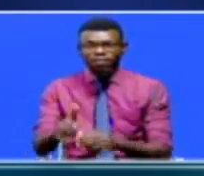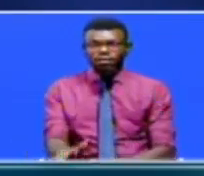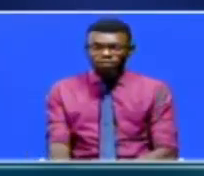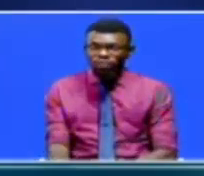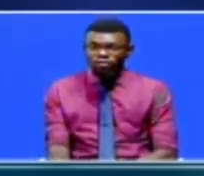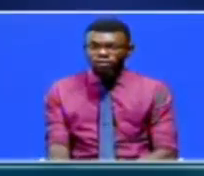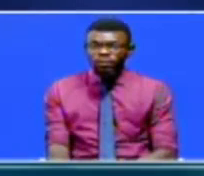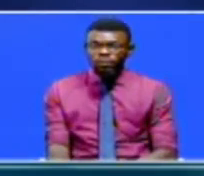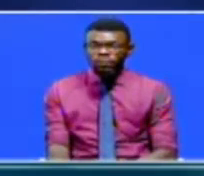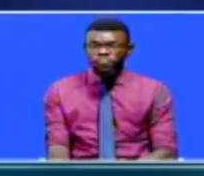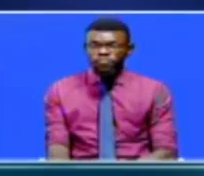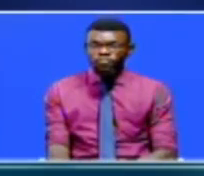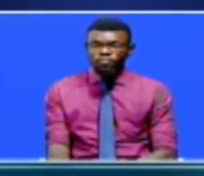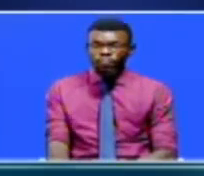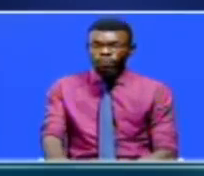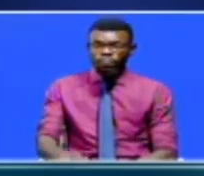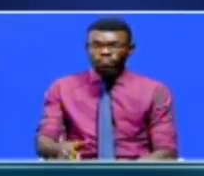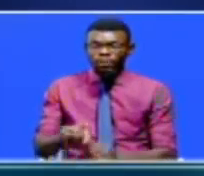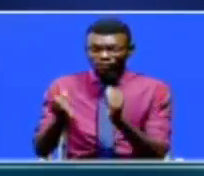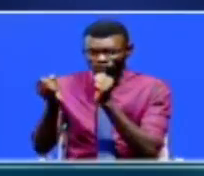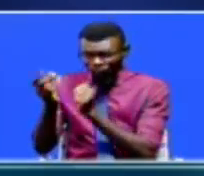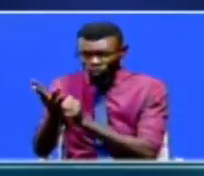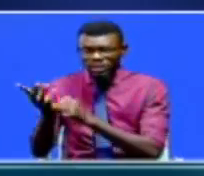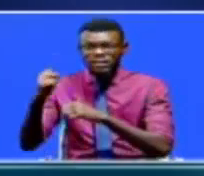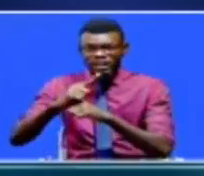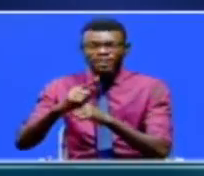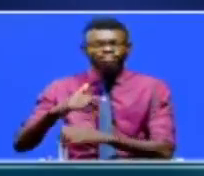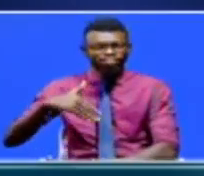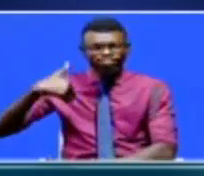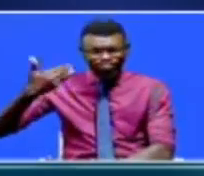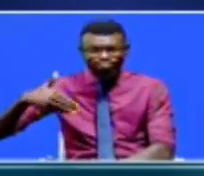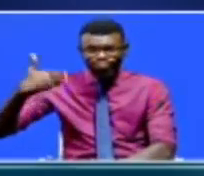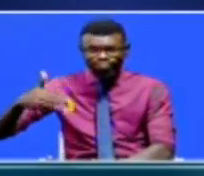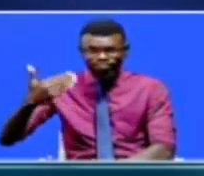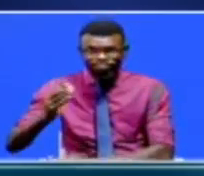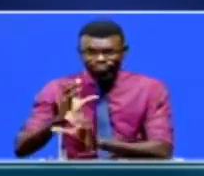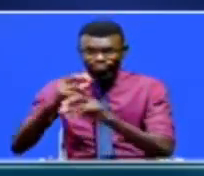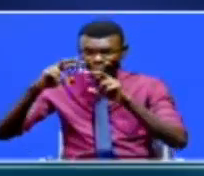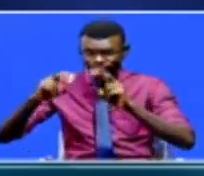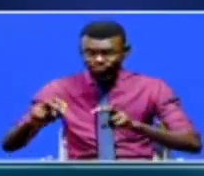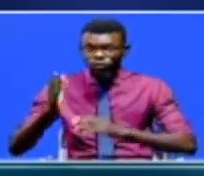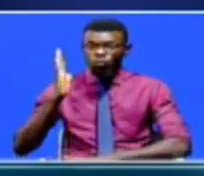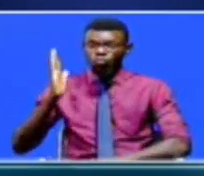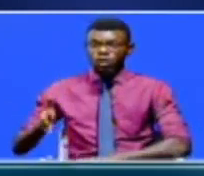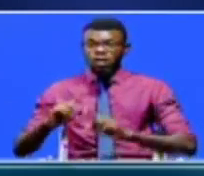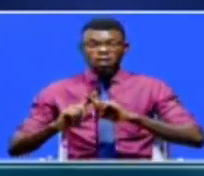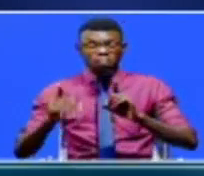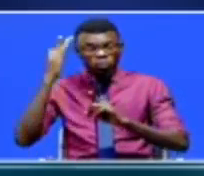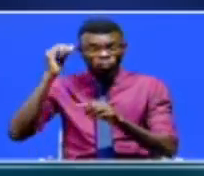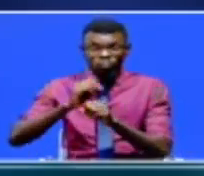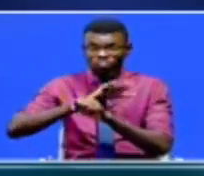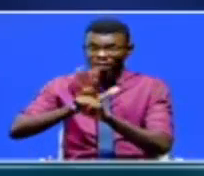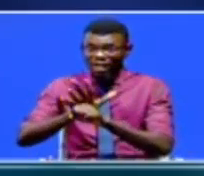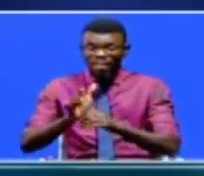Initially, the testing will be done after every 14 days. But because this is a new disease and is a daily